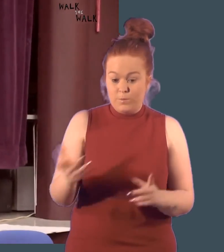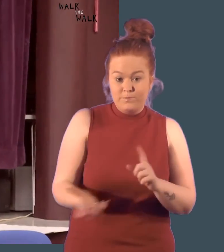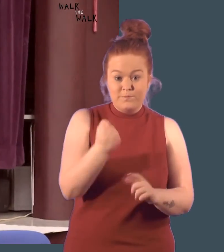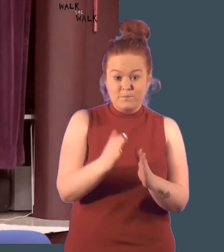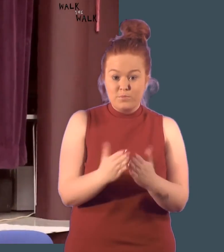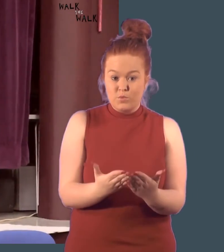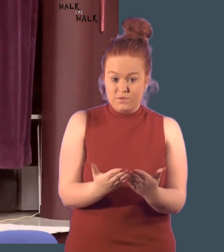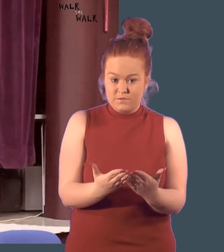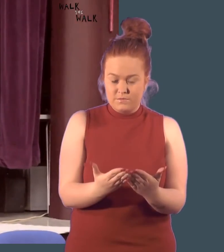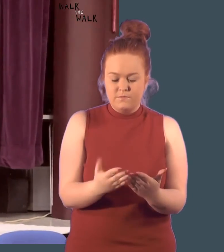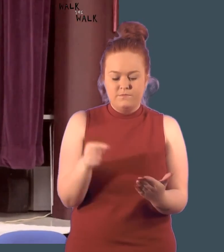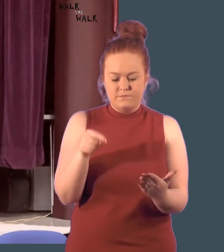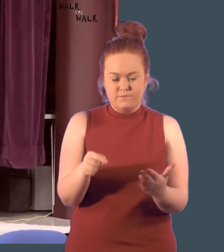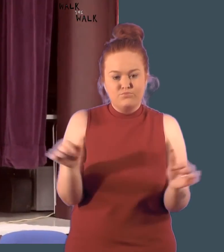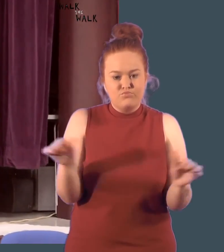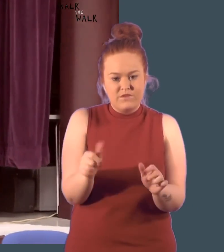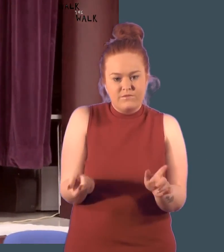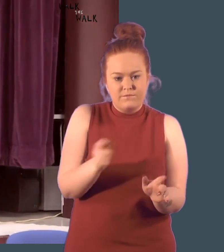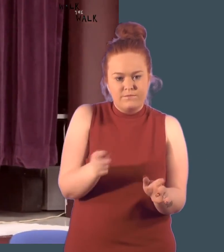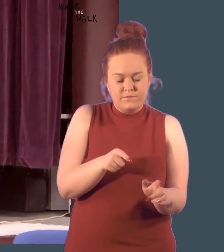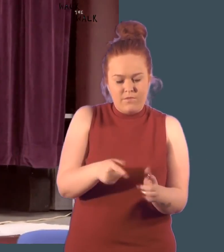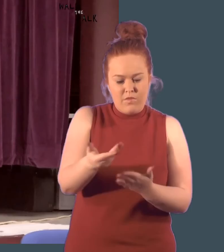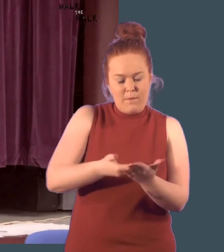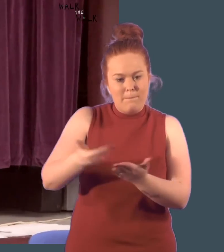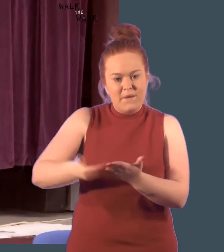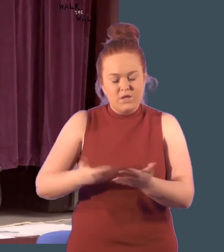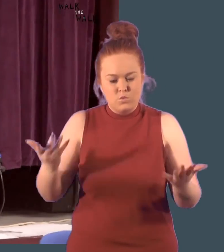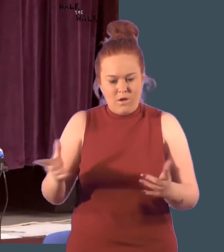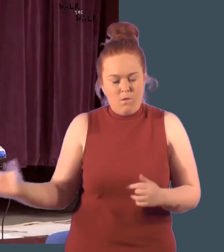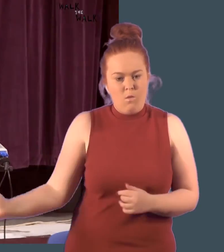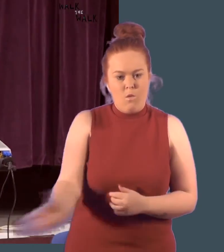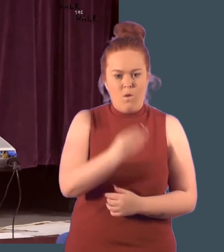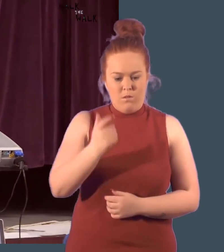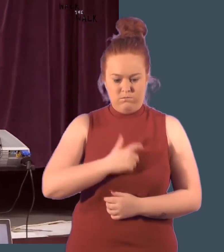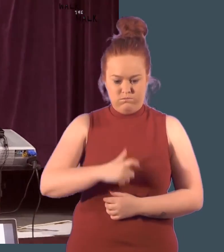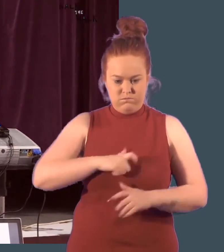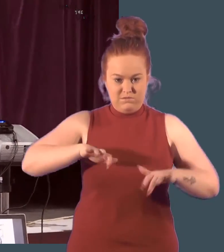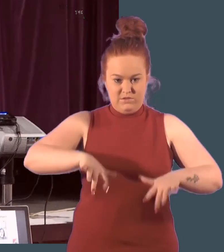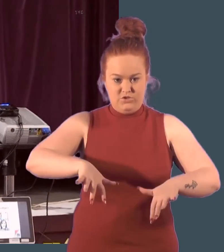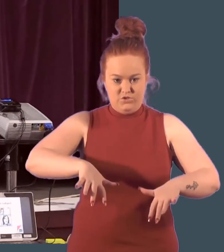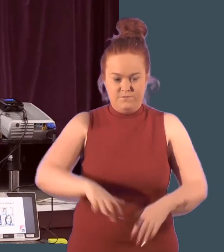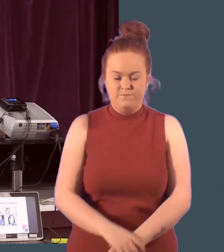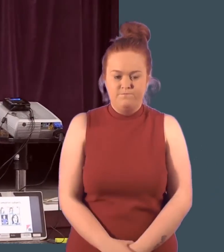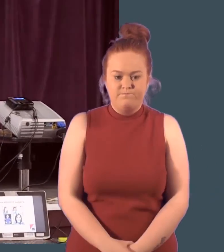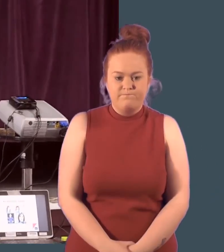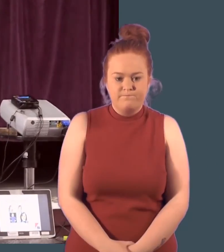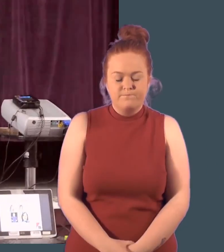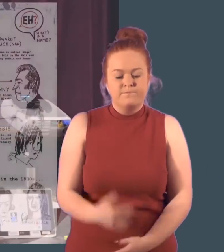books again, and again, if you can just briefly turn to this page with all the characters